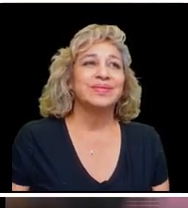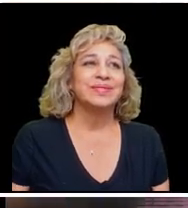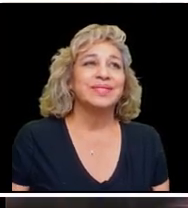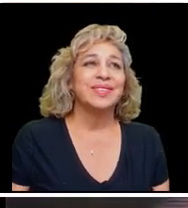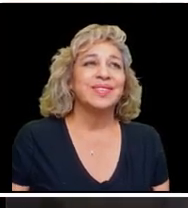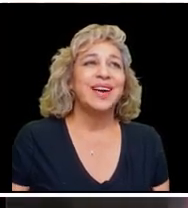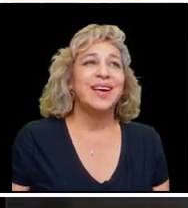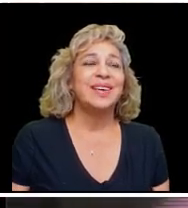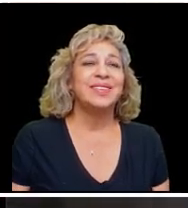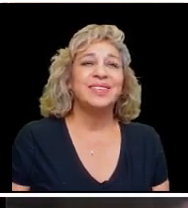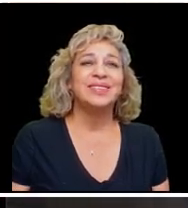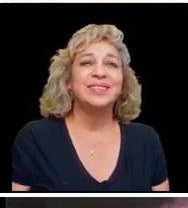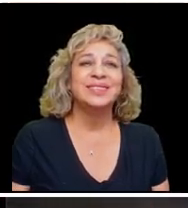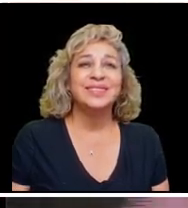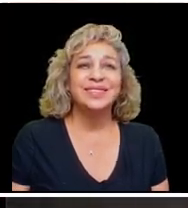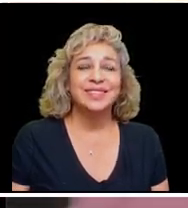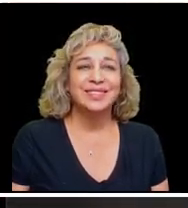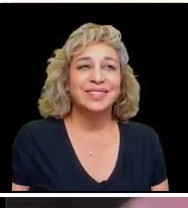Wow